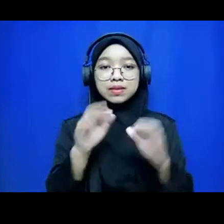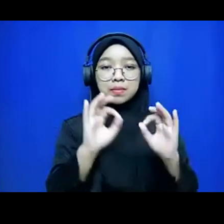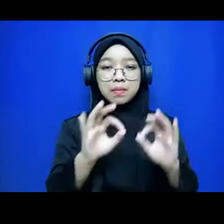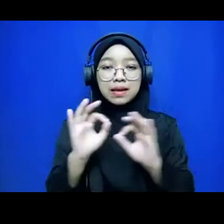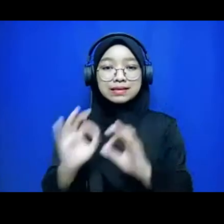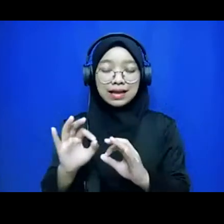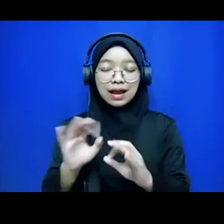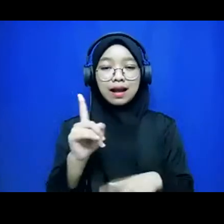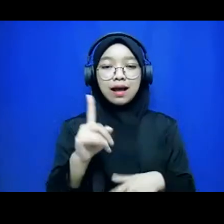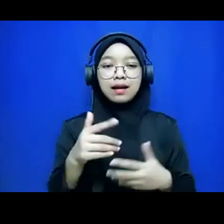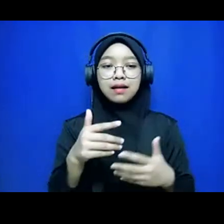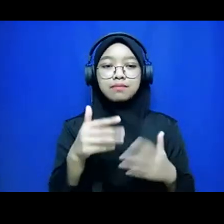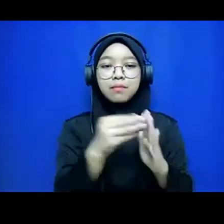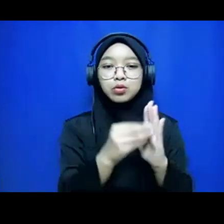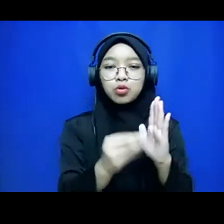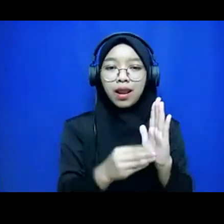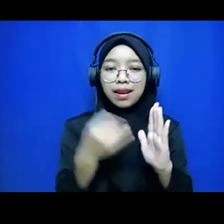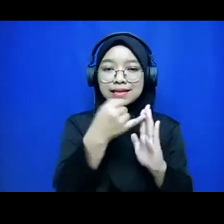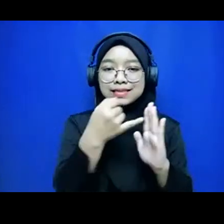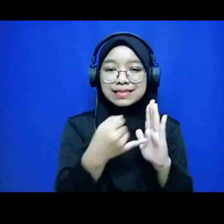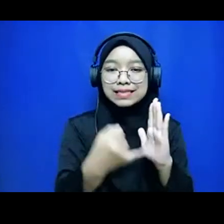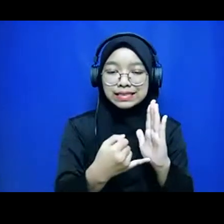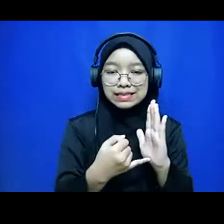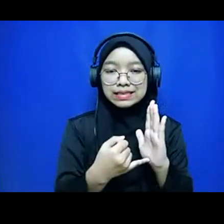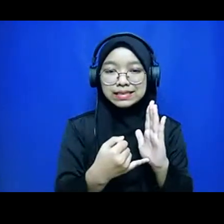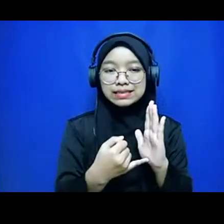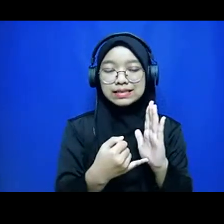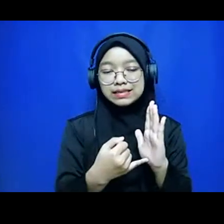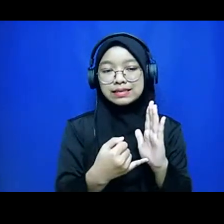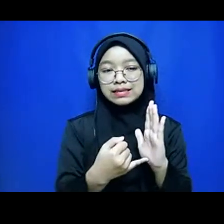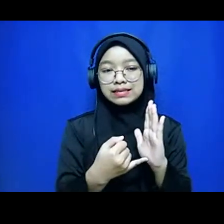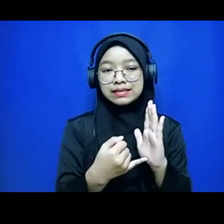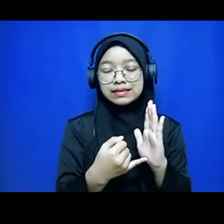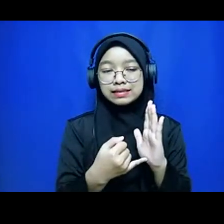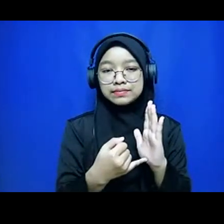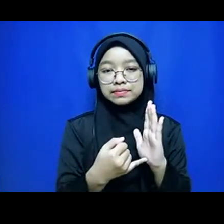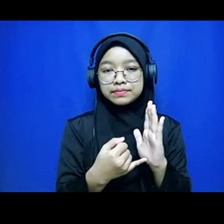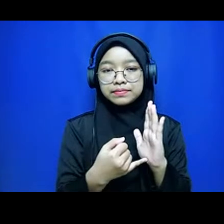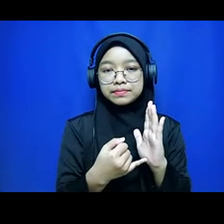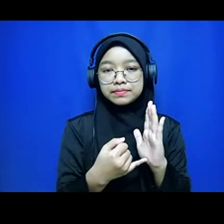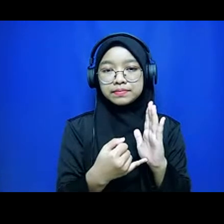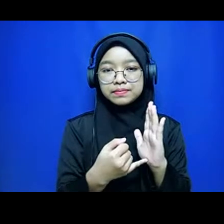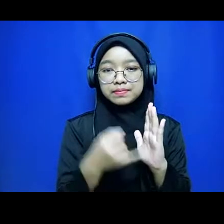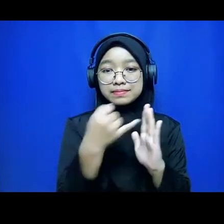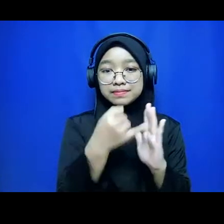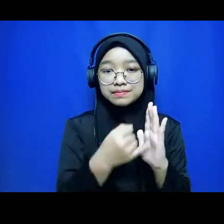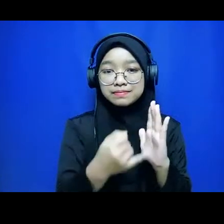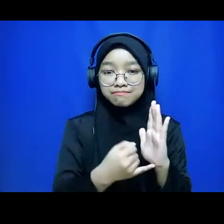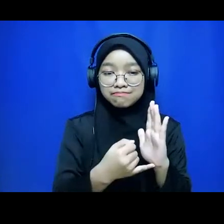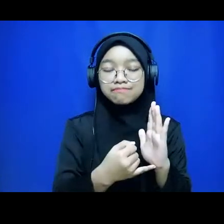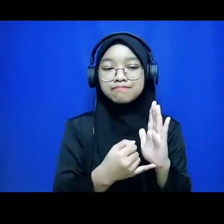bill keep in line with the human rights instrument standard. And regarding to respond